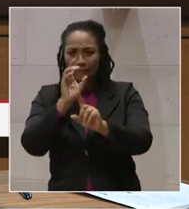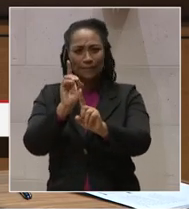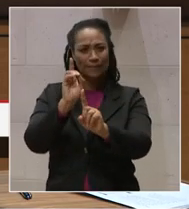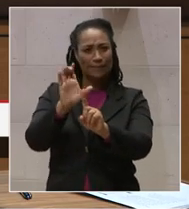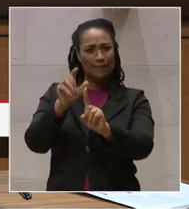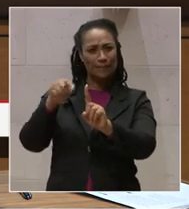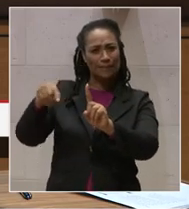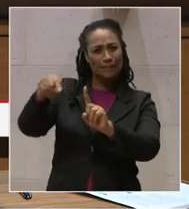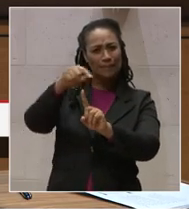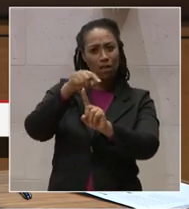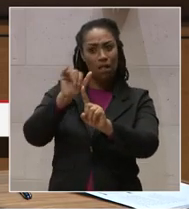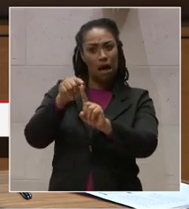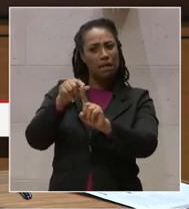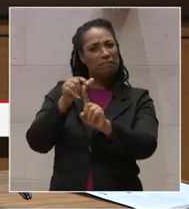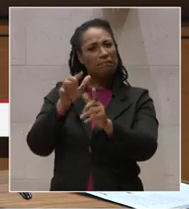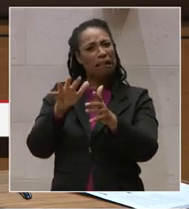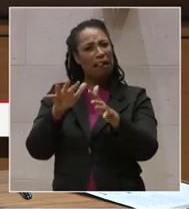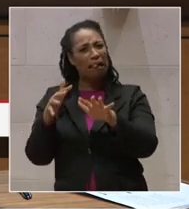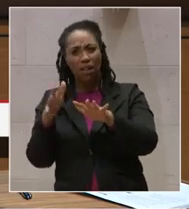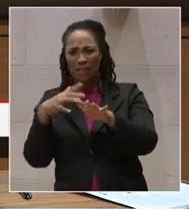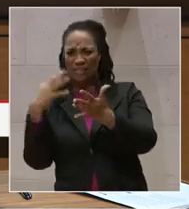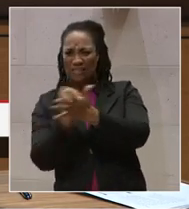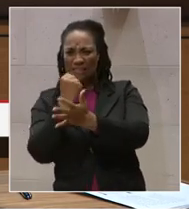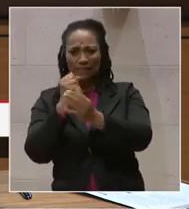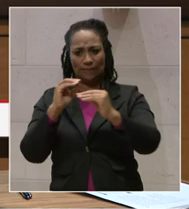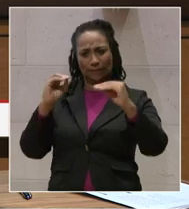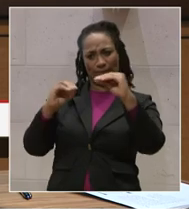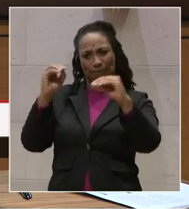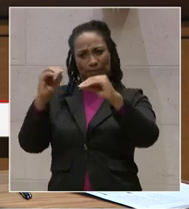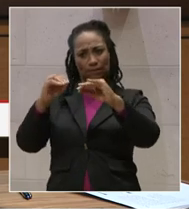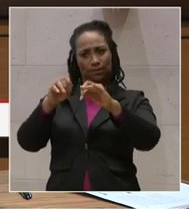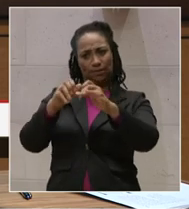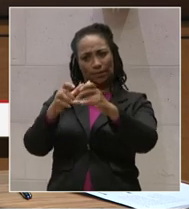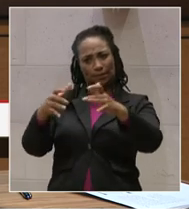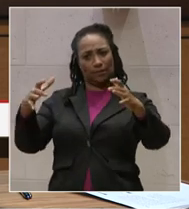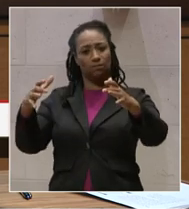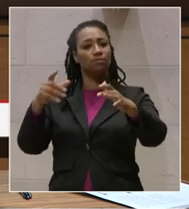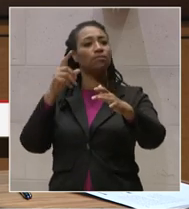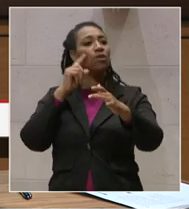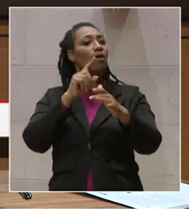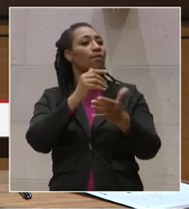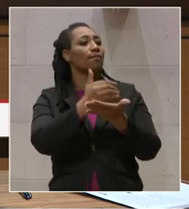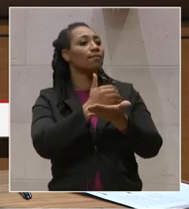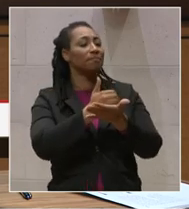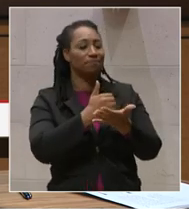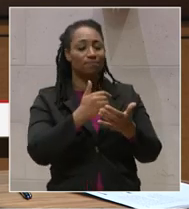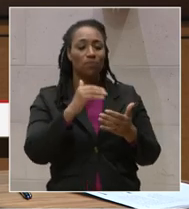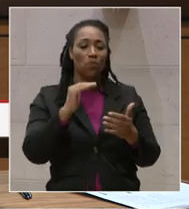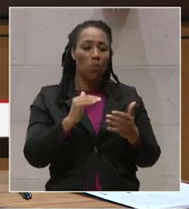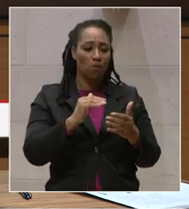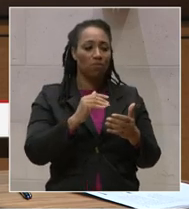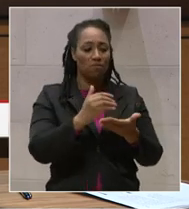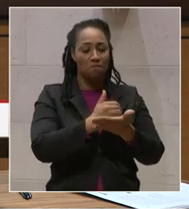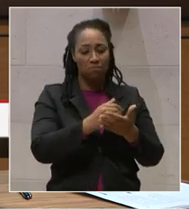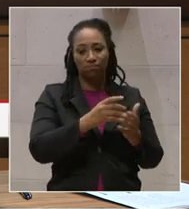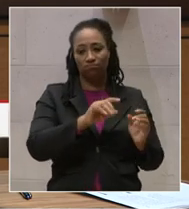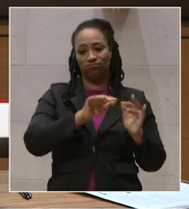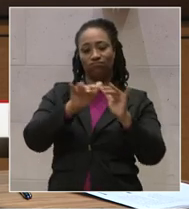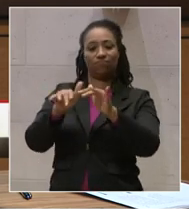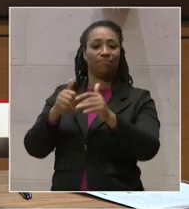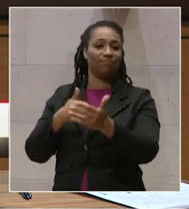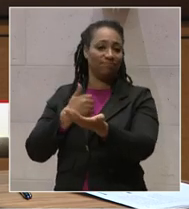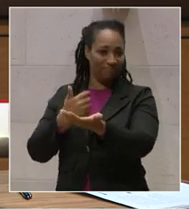Well, the data tells an interesting story. Pre-2019, projects in low-cost areas have helped us in exceeding our goals